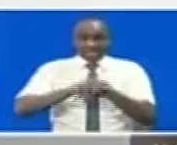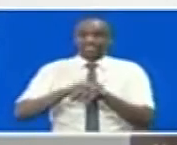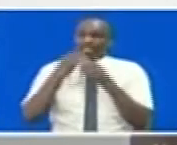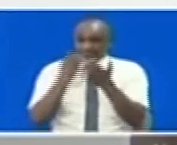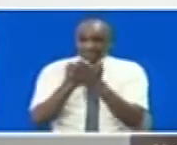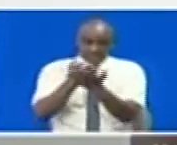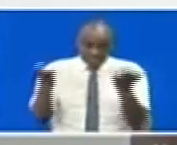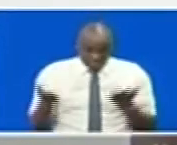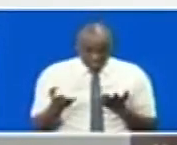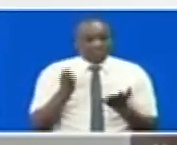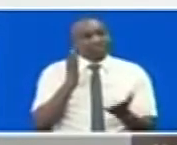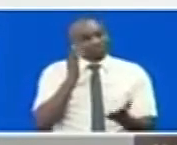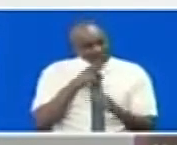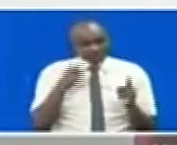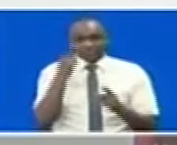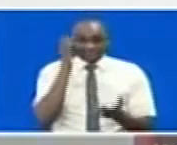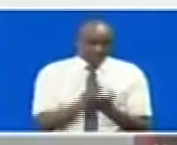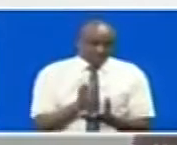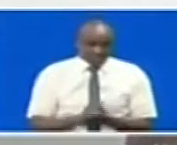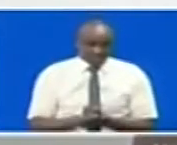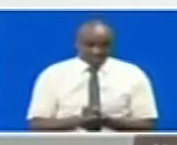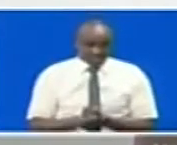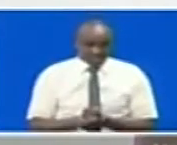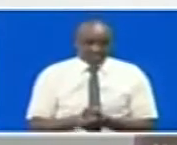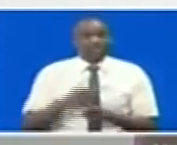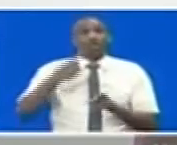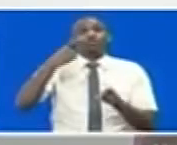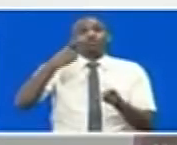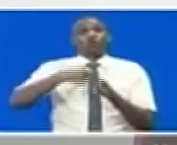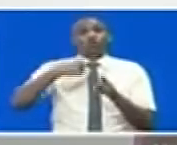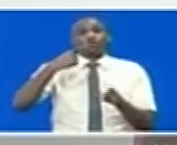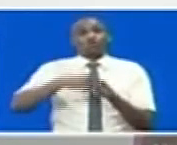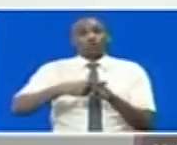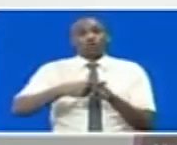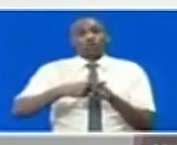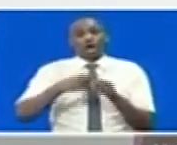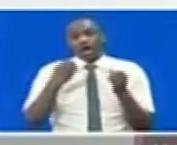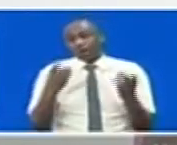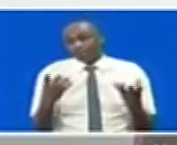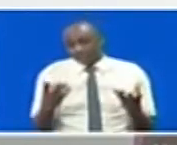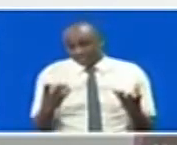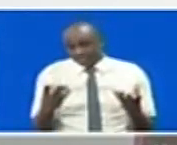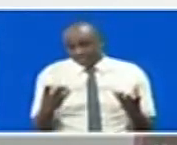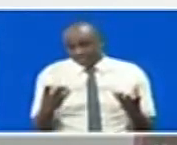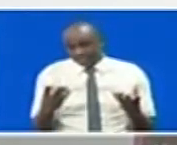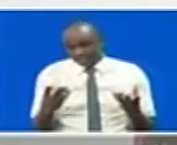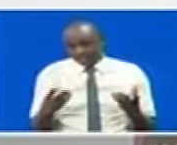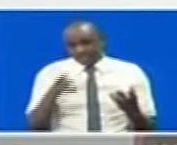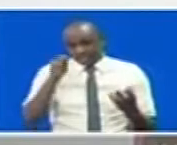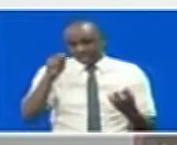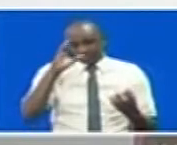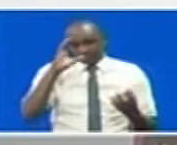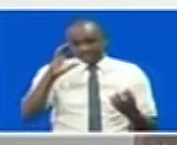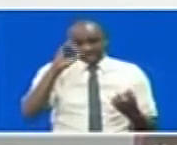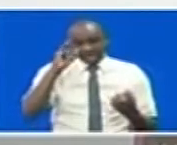evidence. As a matter of fact, the total complement of NCIC,